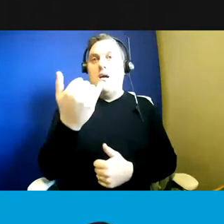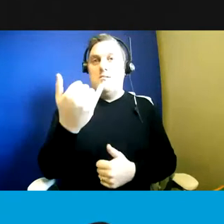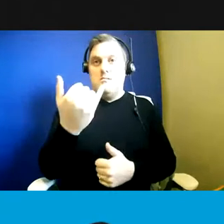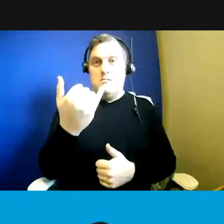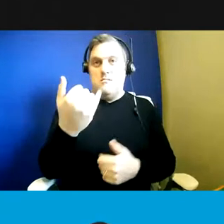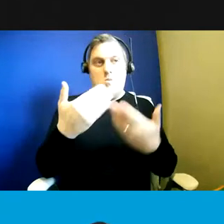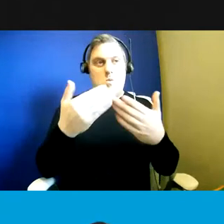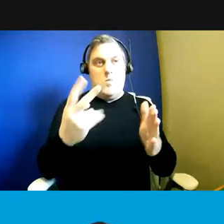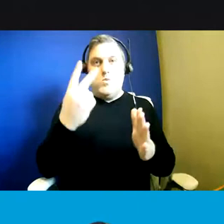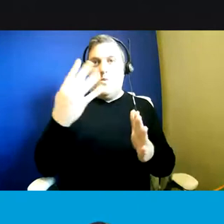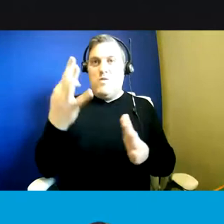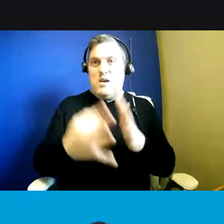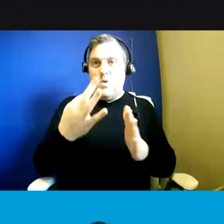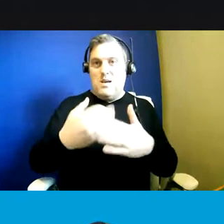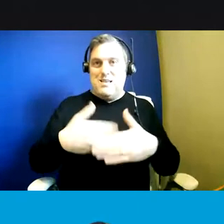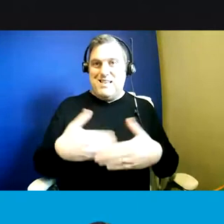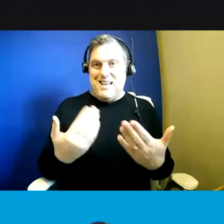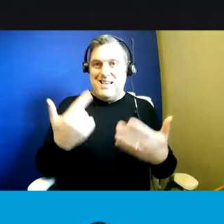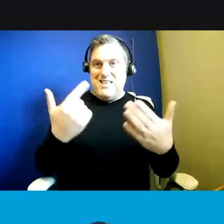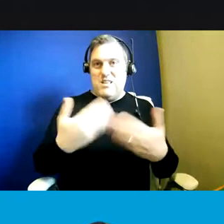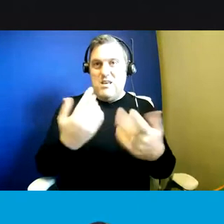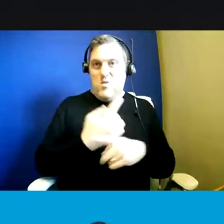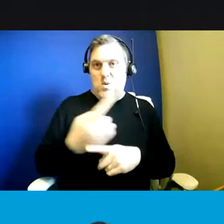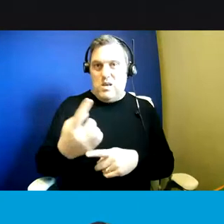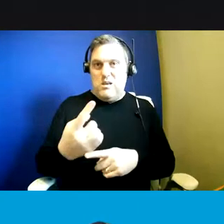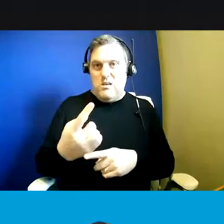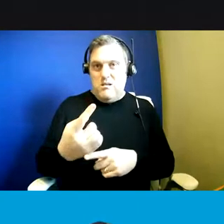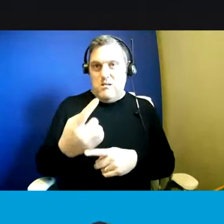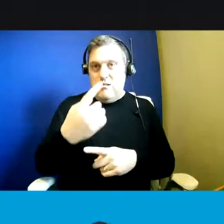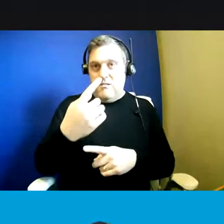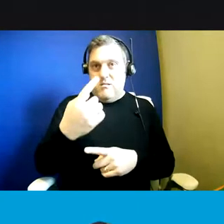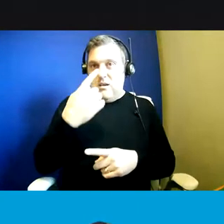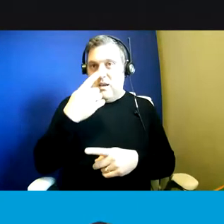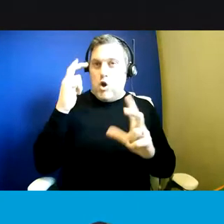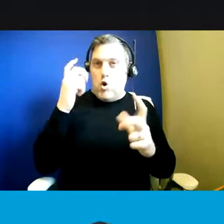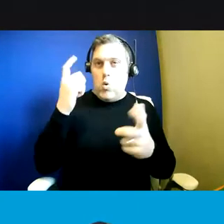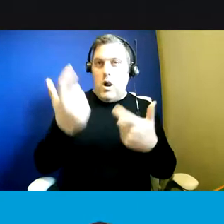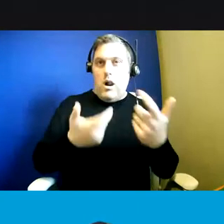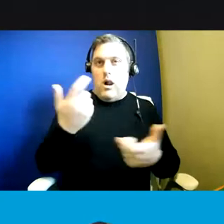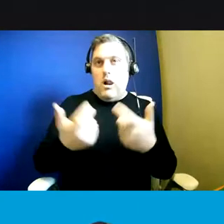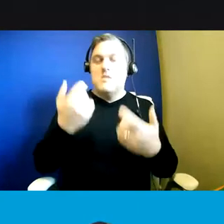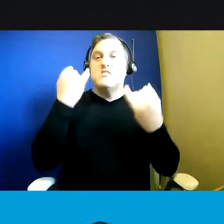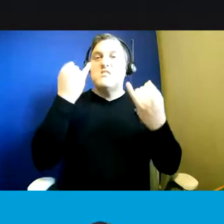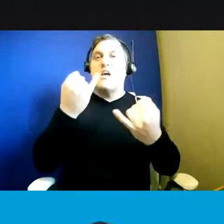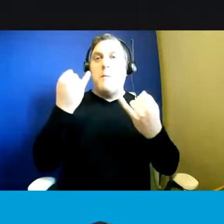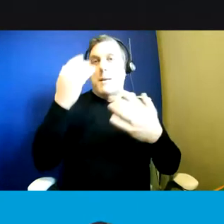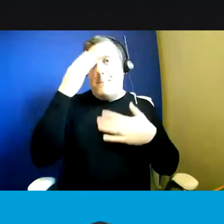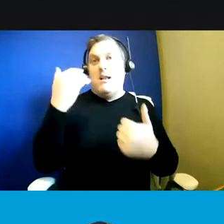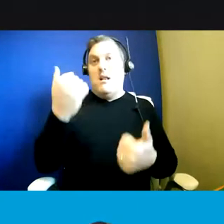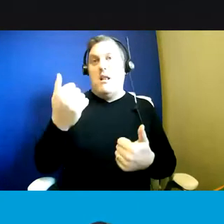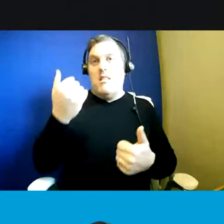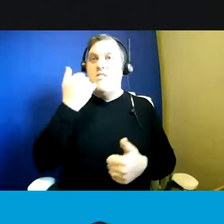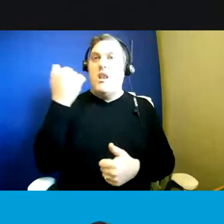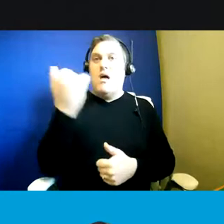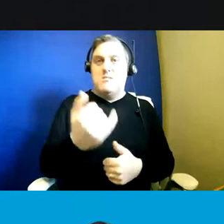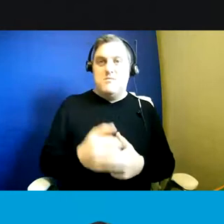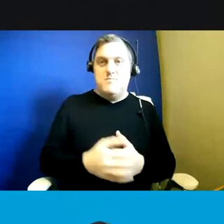day, 7 days a week. And again, you can just Google Derbyshire mental health line and get the phone number for